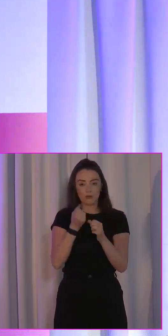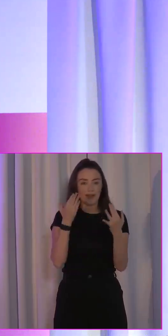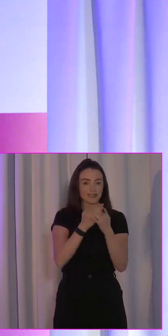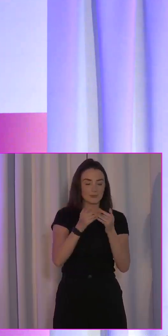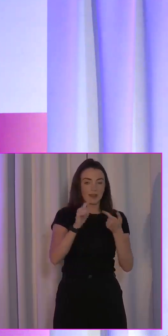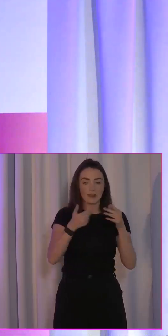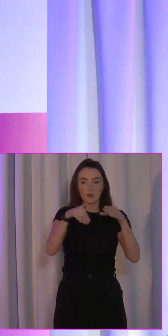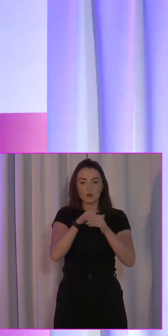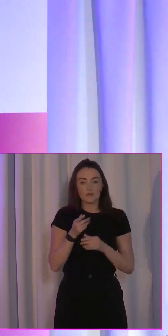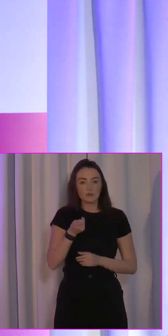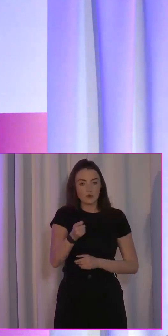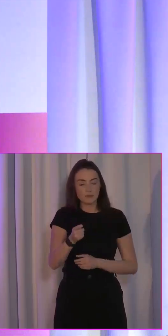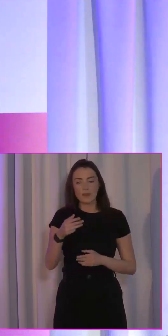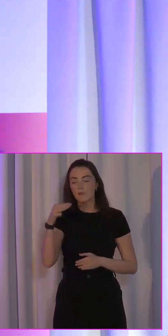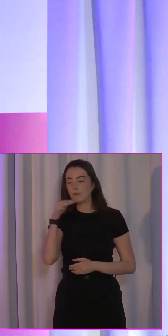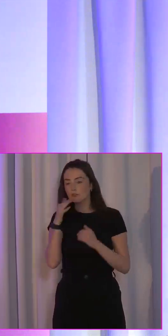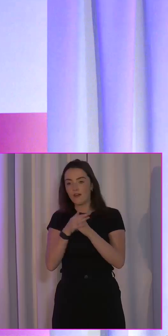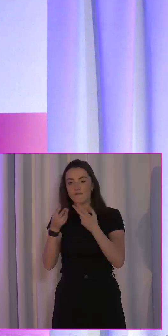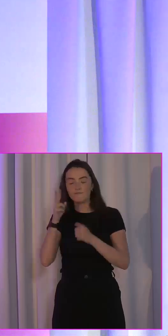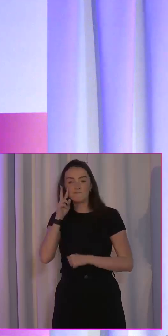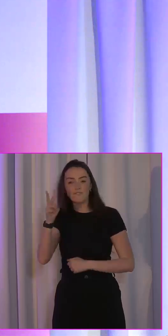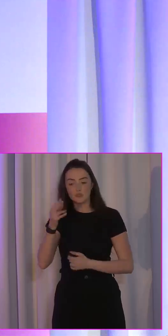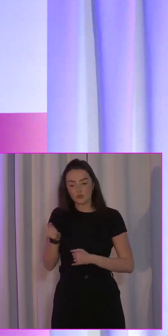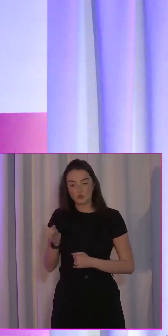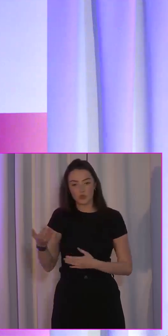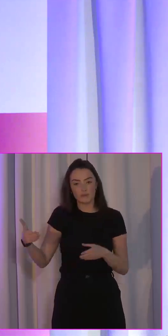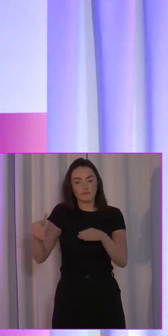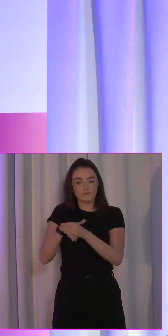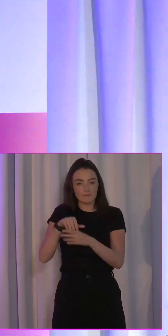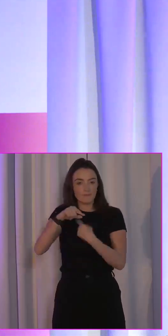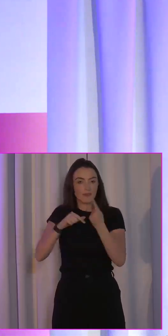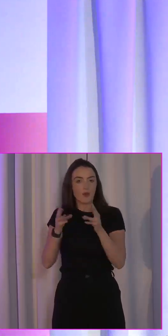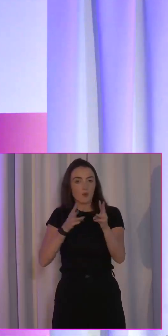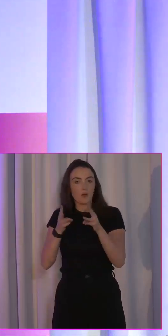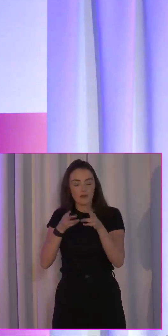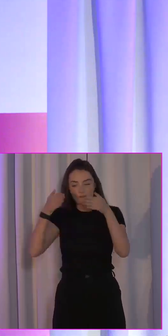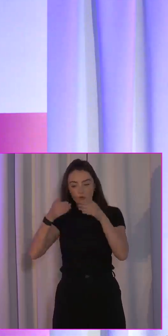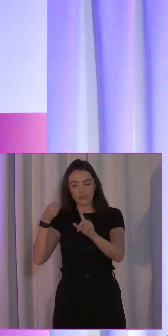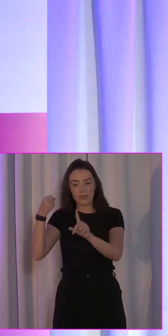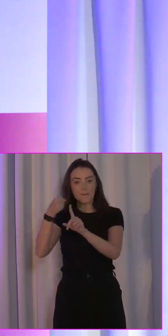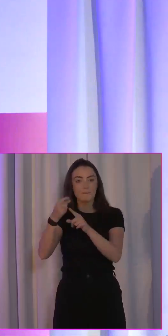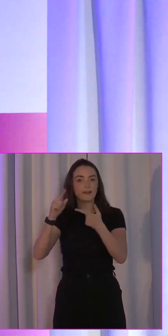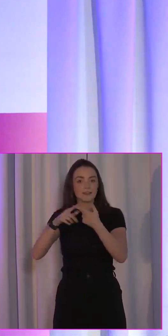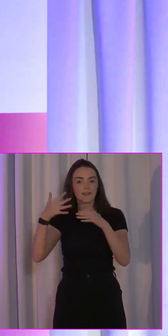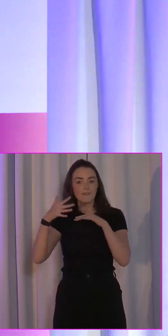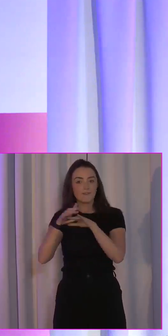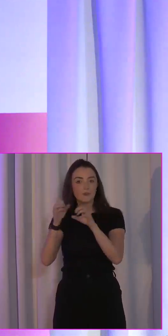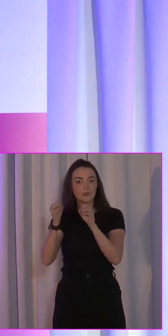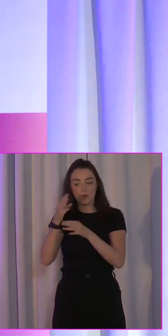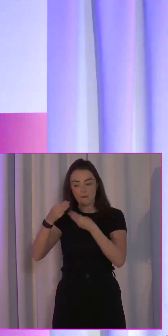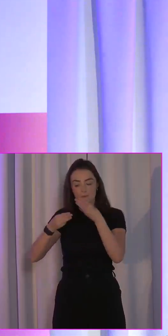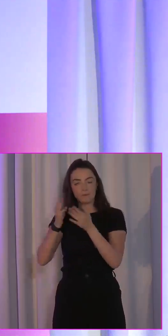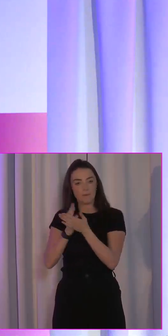tourism, the importance of the visitor journey being joined up. Our work will be focused on impacting and influencing each stage of the